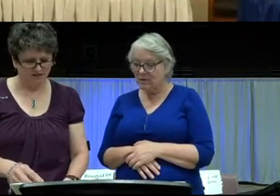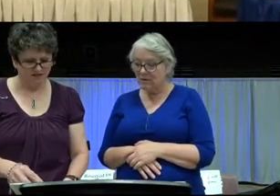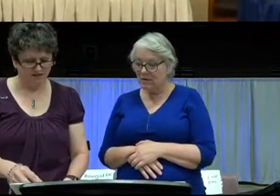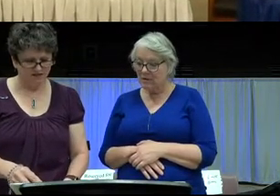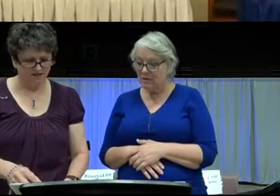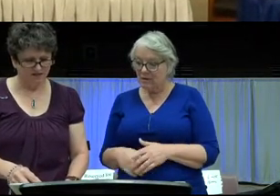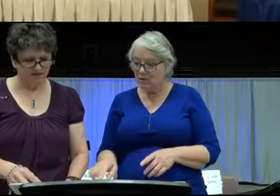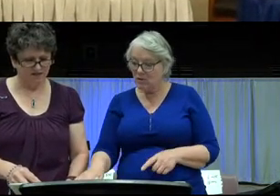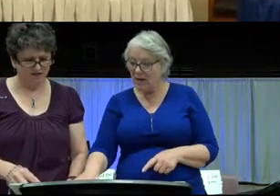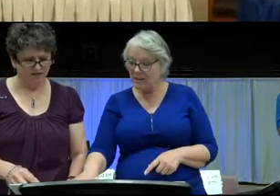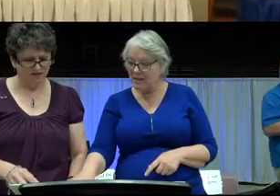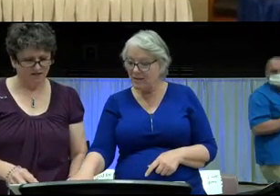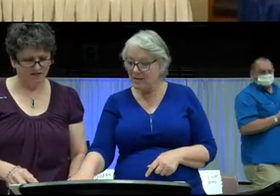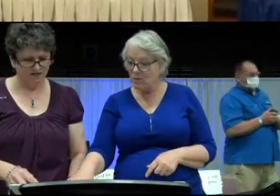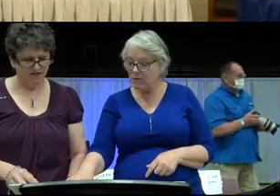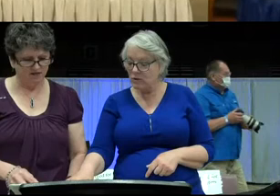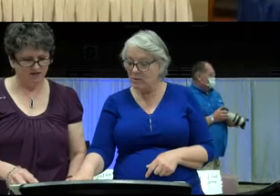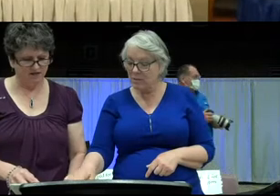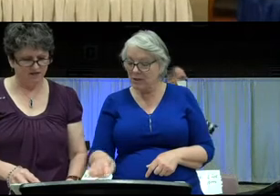I know.